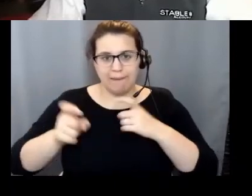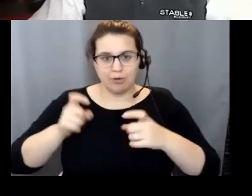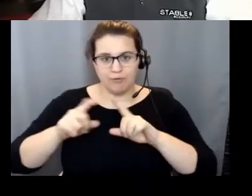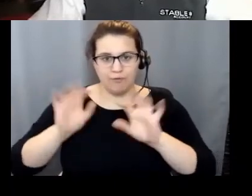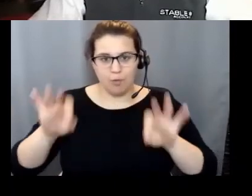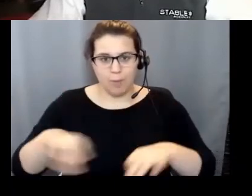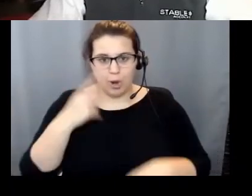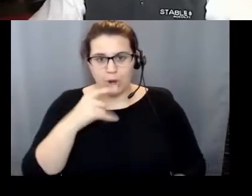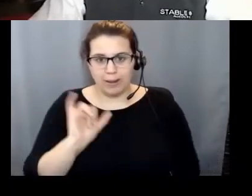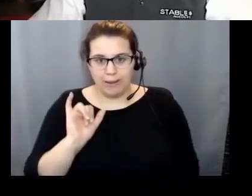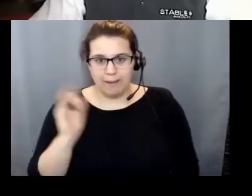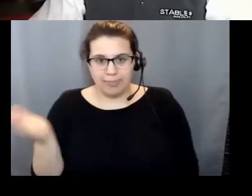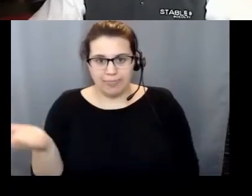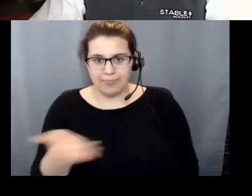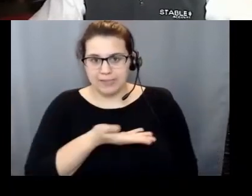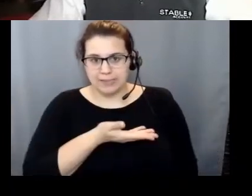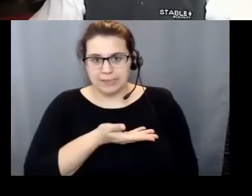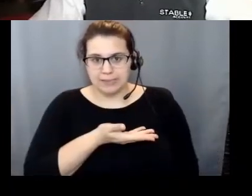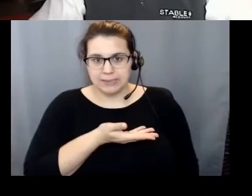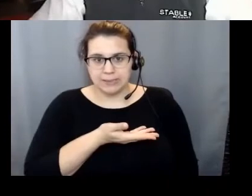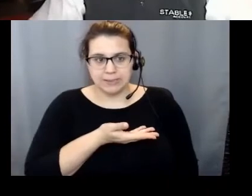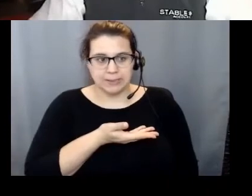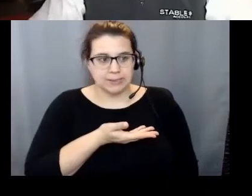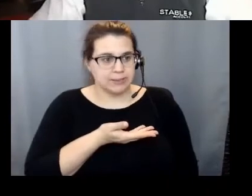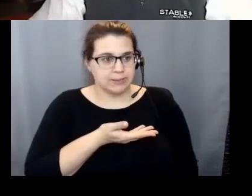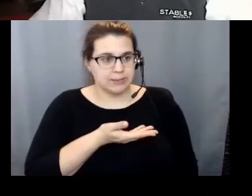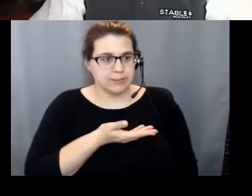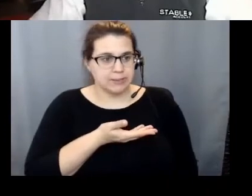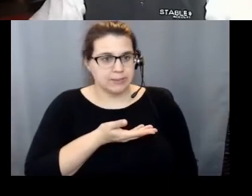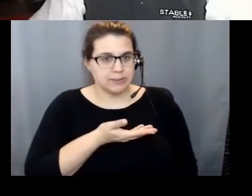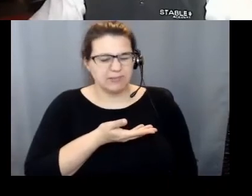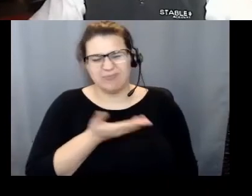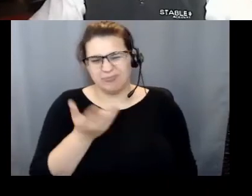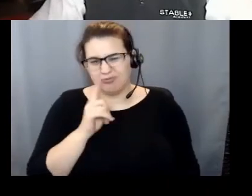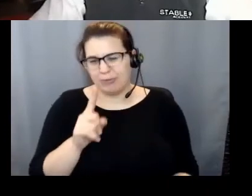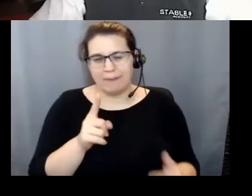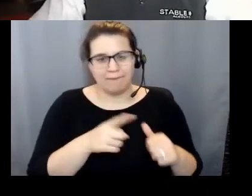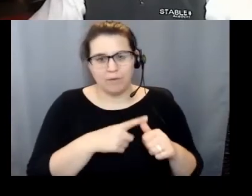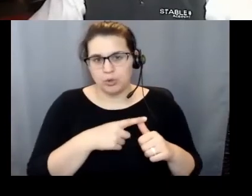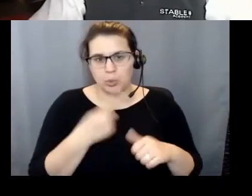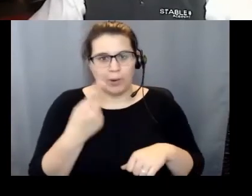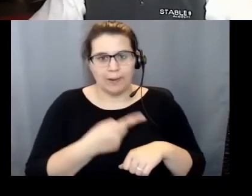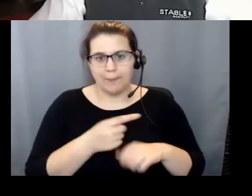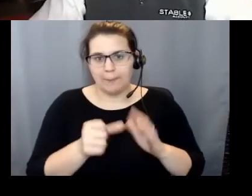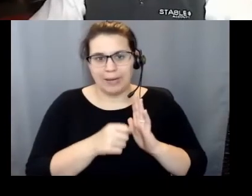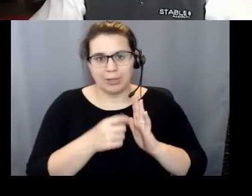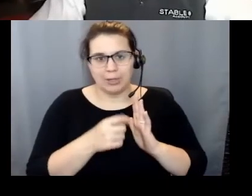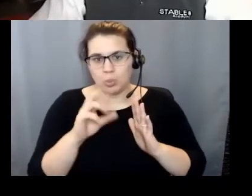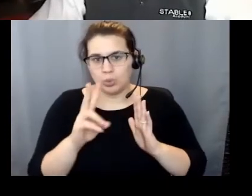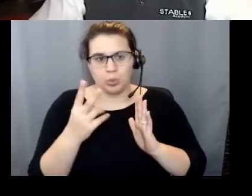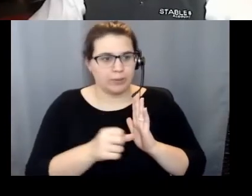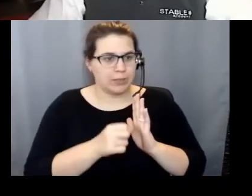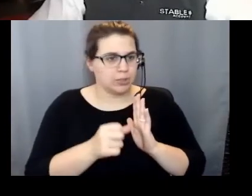form looks like. And I'm showing you the first couple pages of that form.